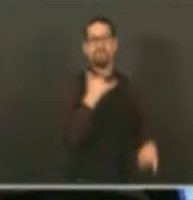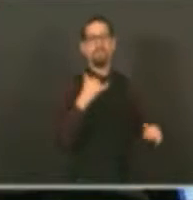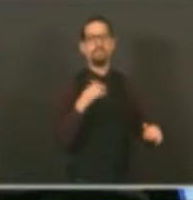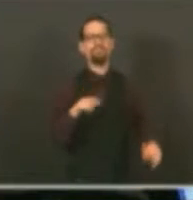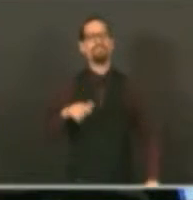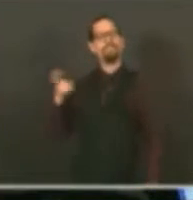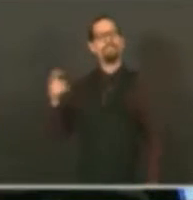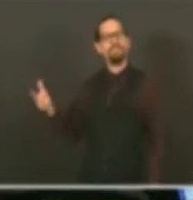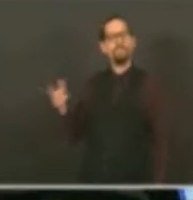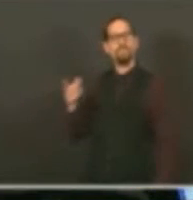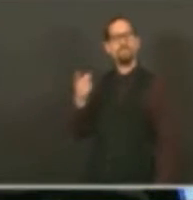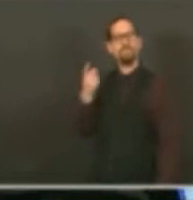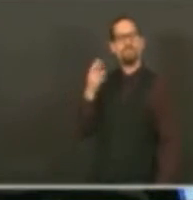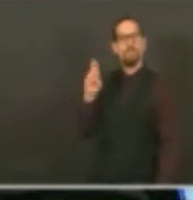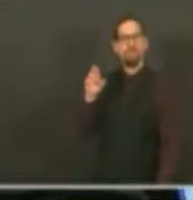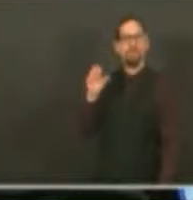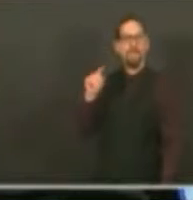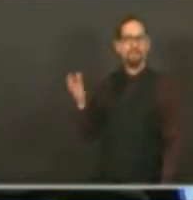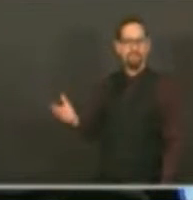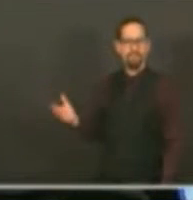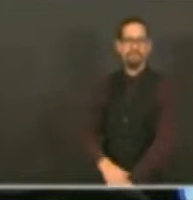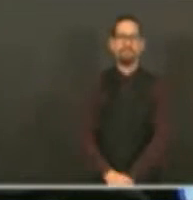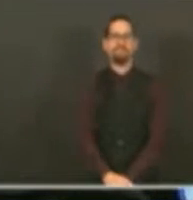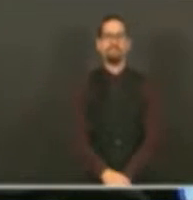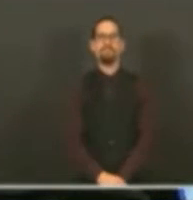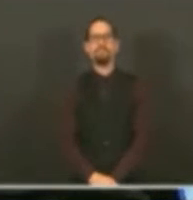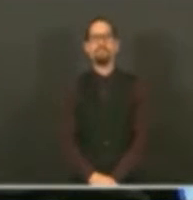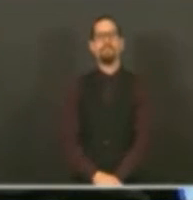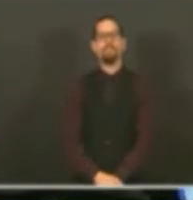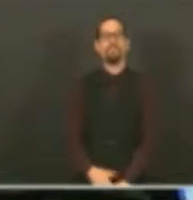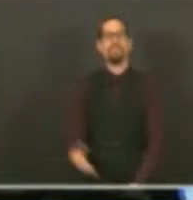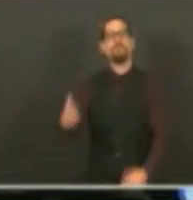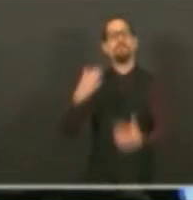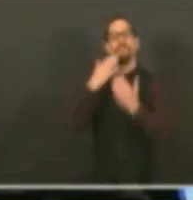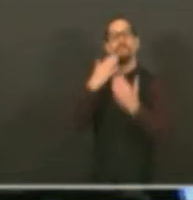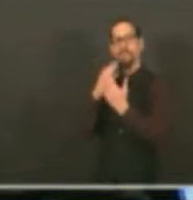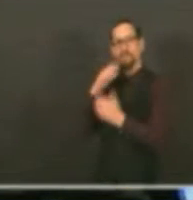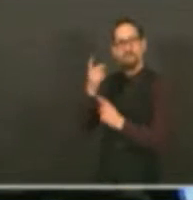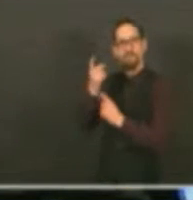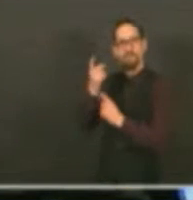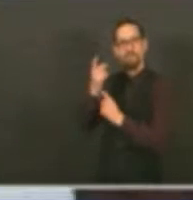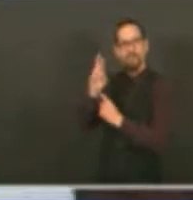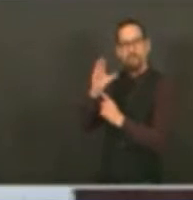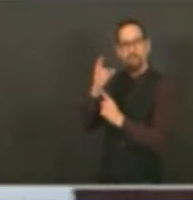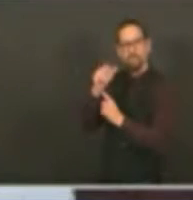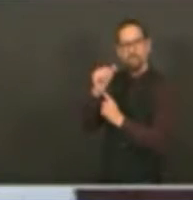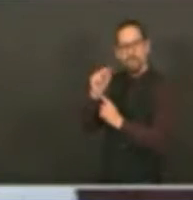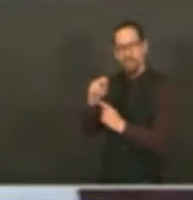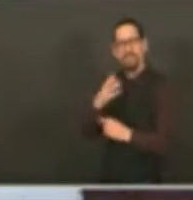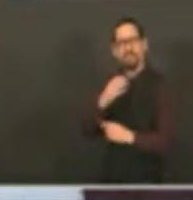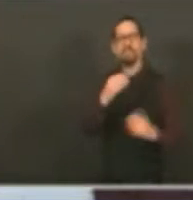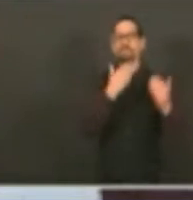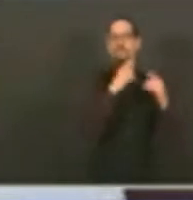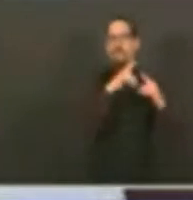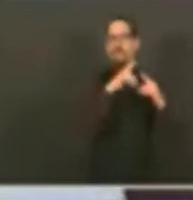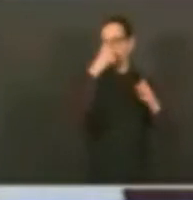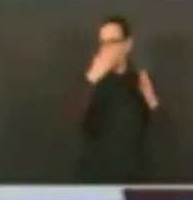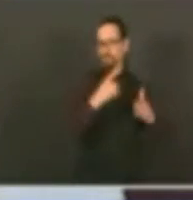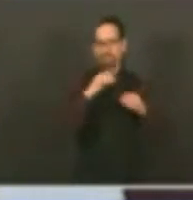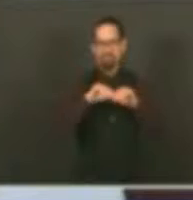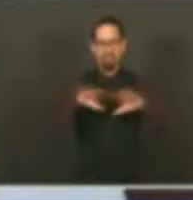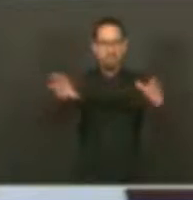Thank you for those updates, Dr. Chan. Thank you, Governor, as well. With today being the day that FDA is going